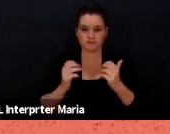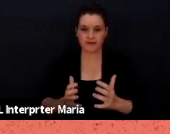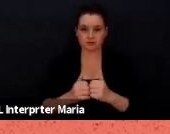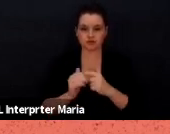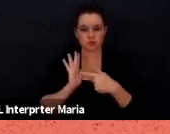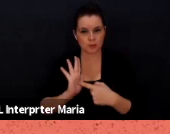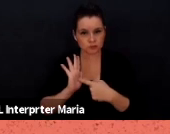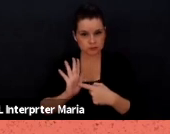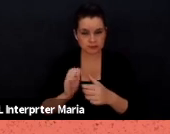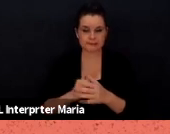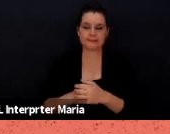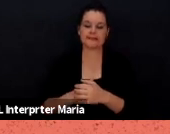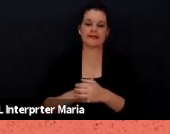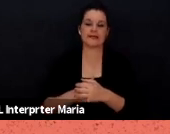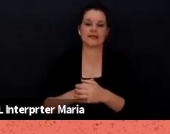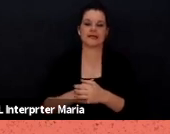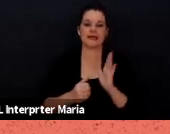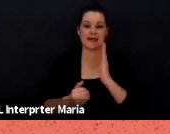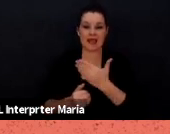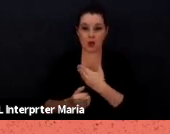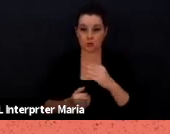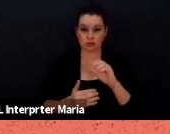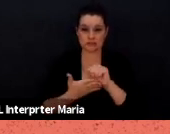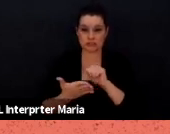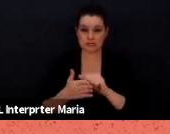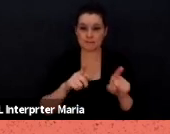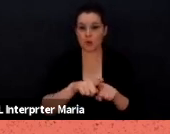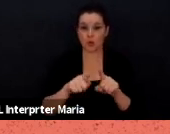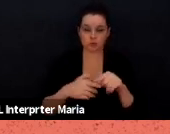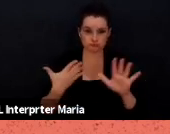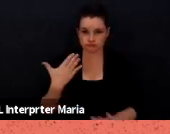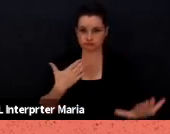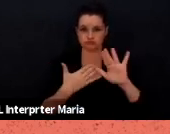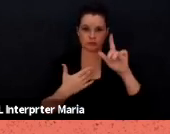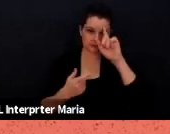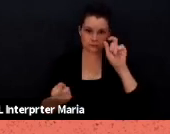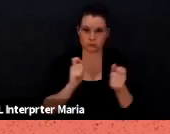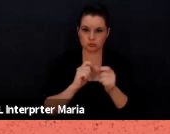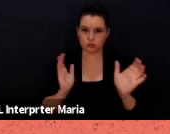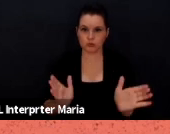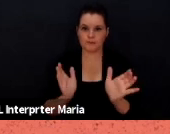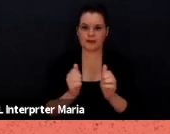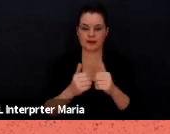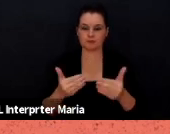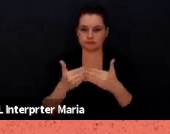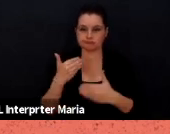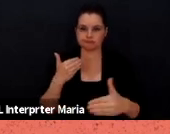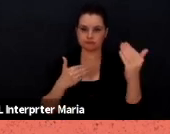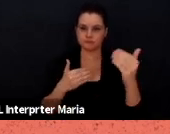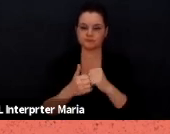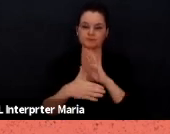represented in our agenda, but also throughout this movement and going forward, that